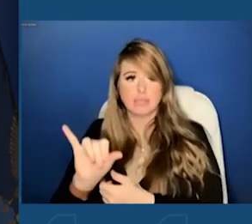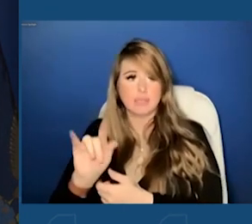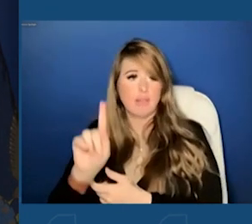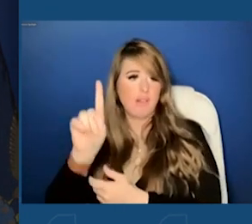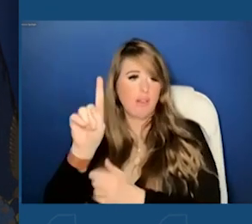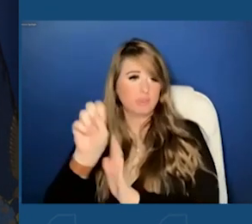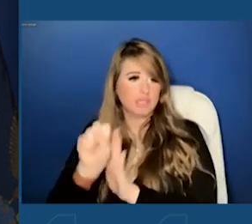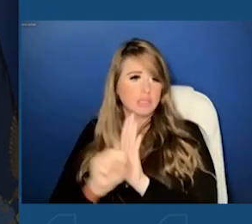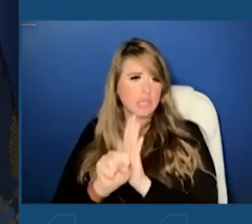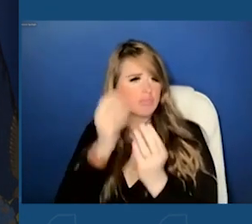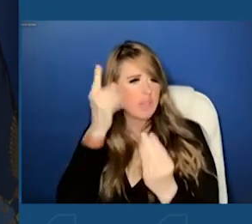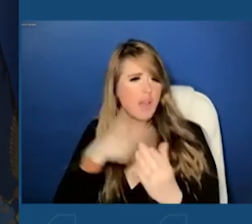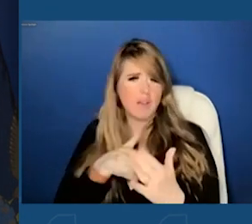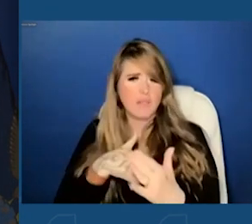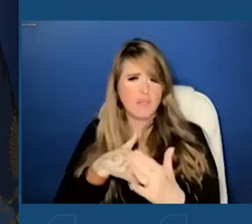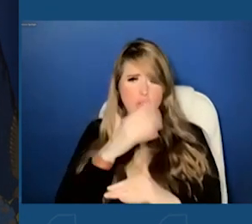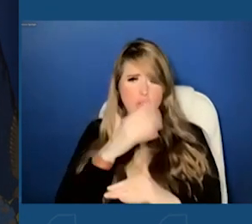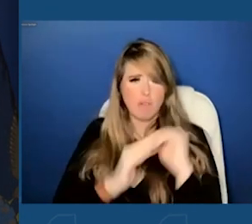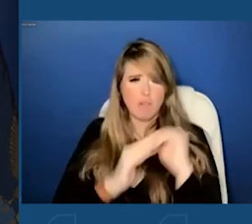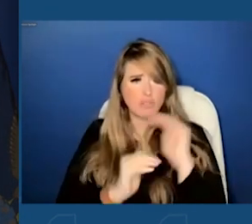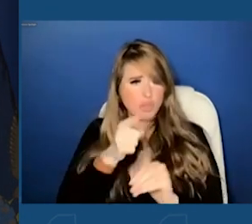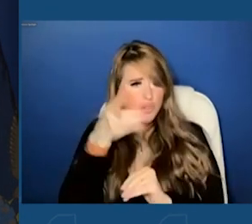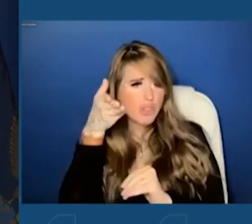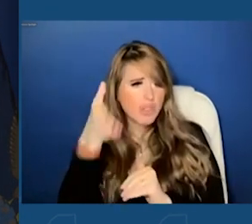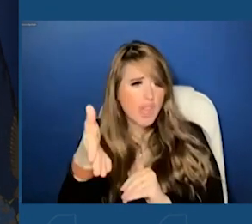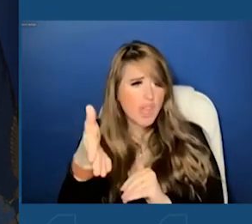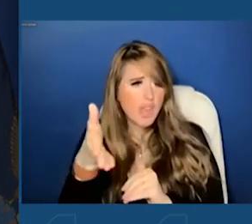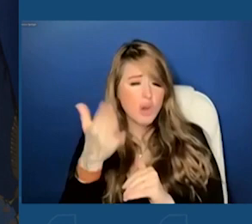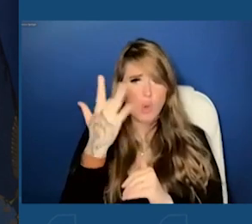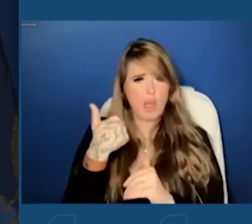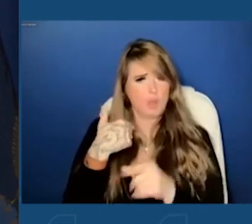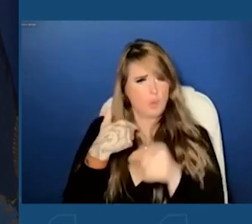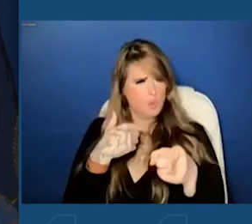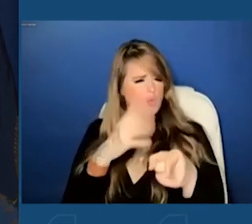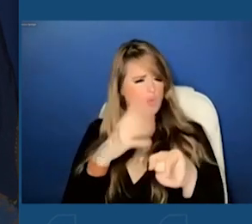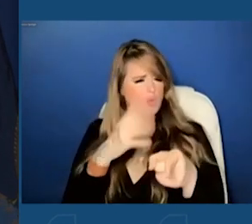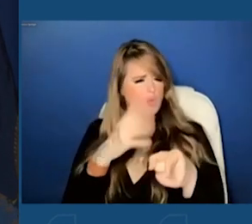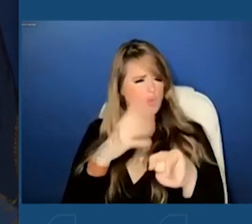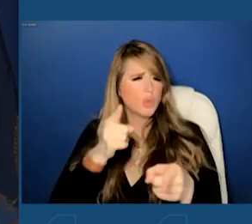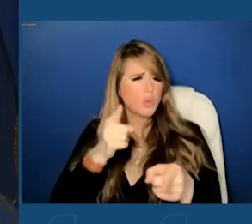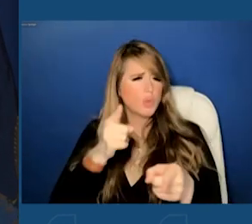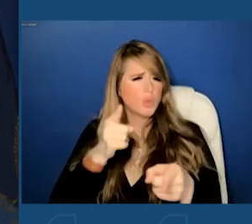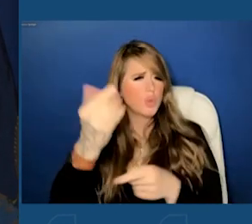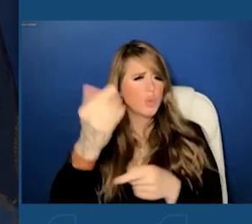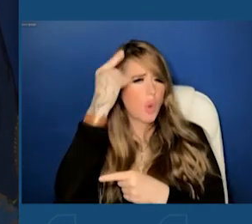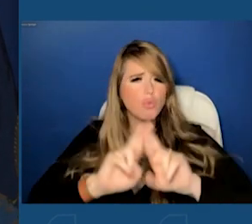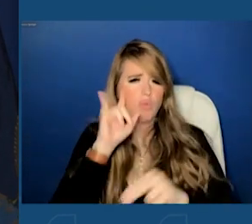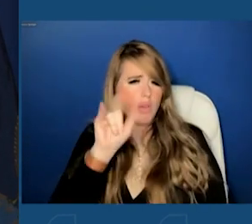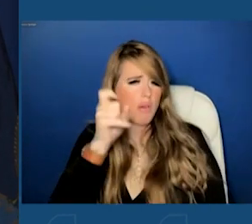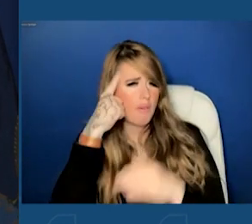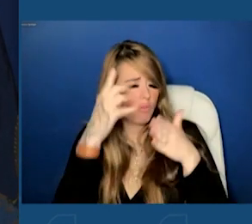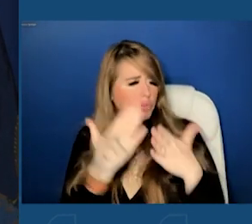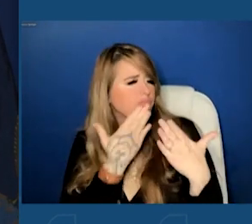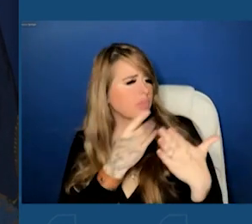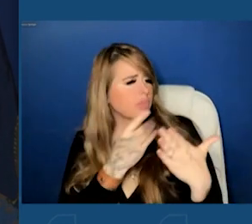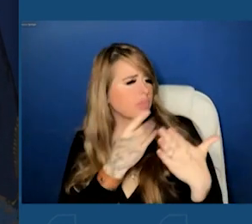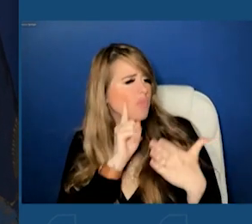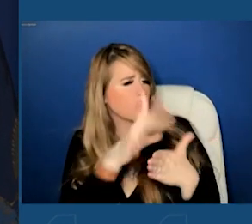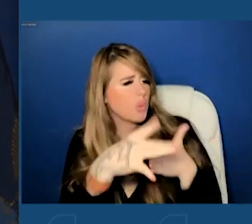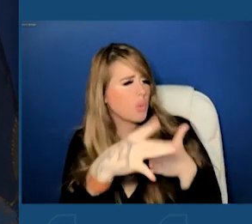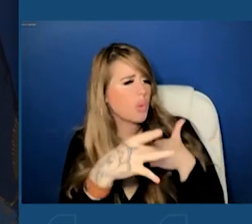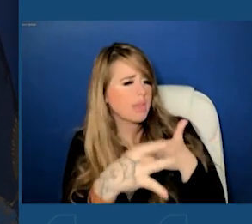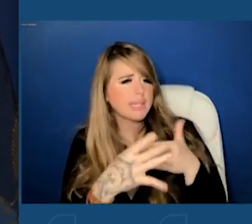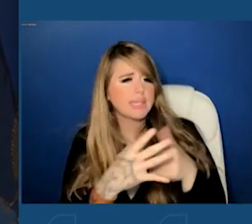you're there because I know that you know what we're facing and that you'll be ready for it. So thank you so much for that leadership. With